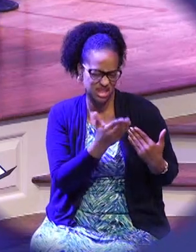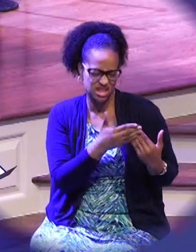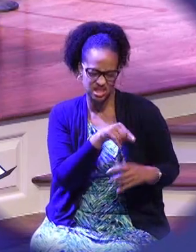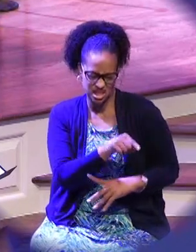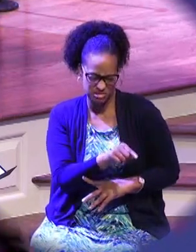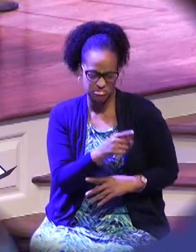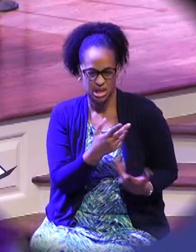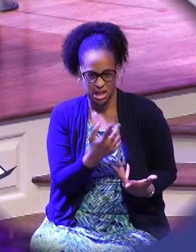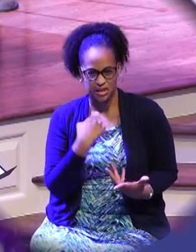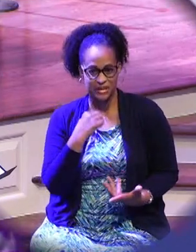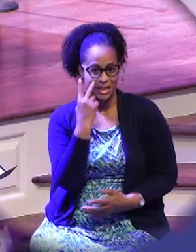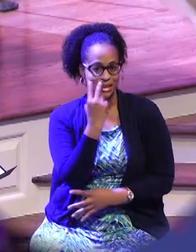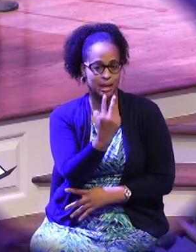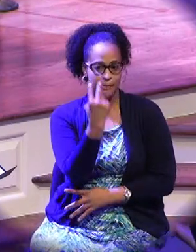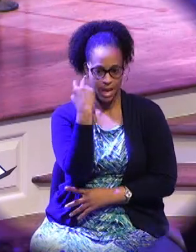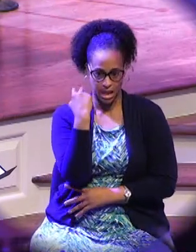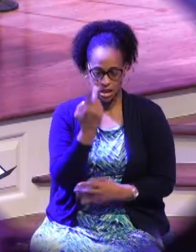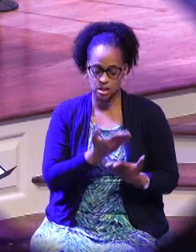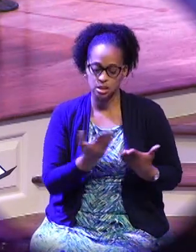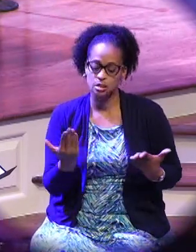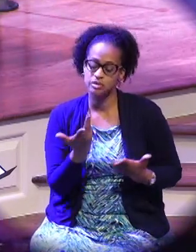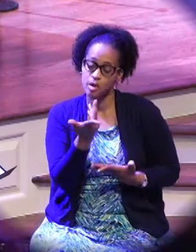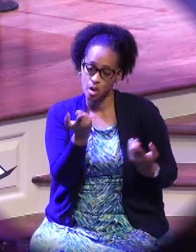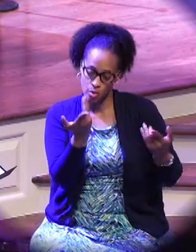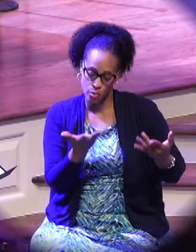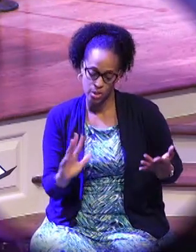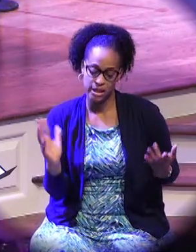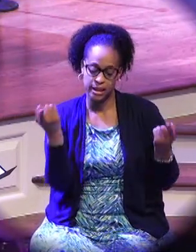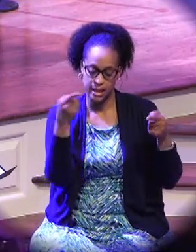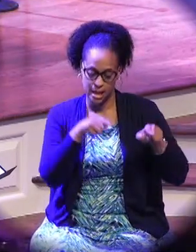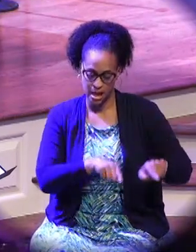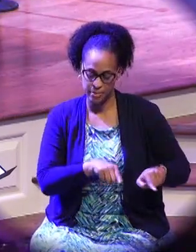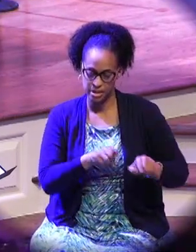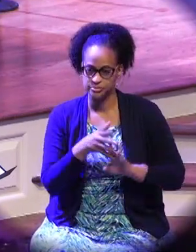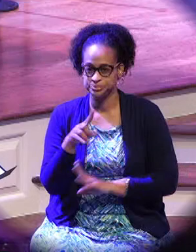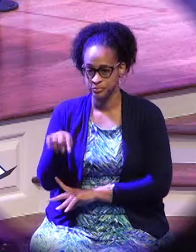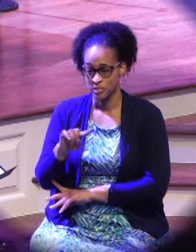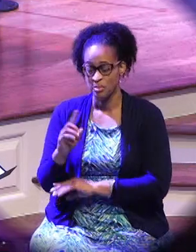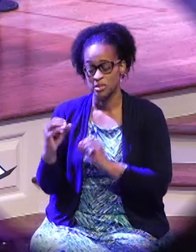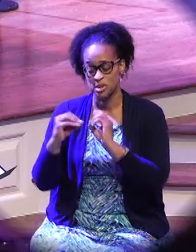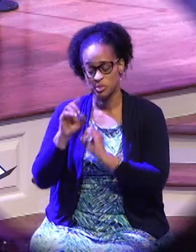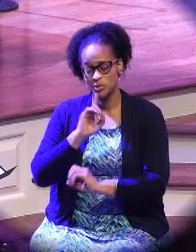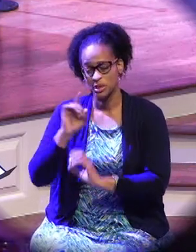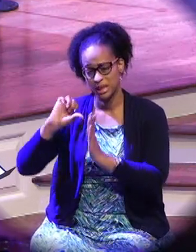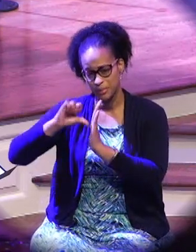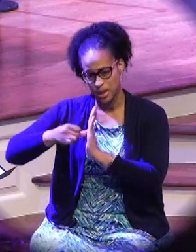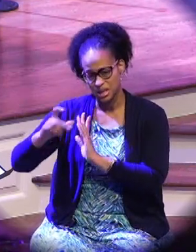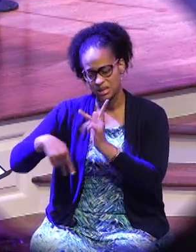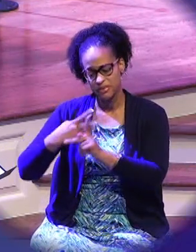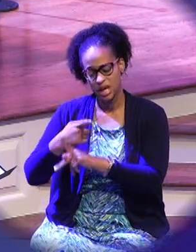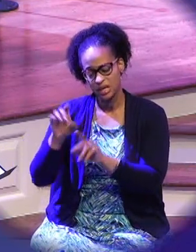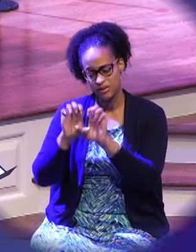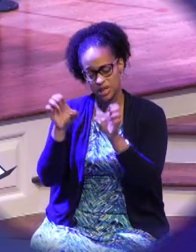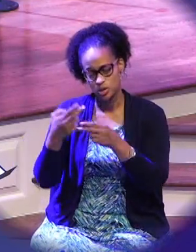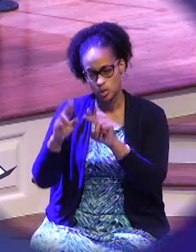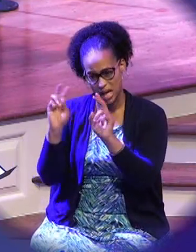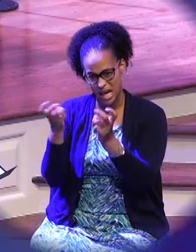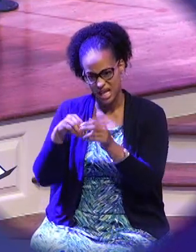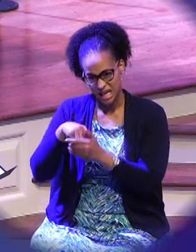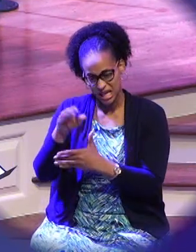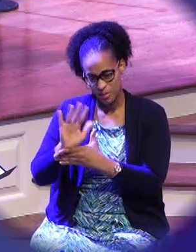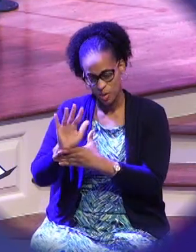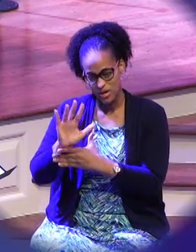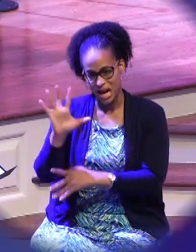eggs that look back at things that have already happened. There's a far more really impressive kind of Easter egg in a movie when a